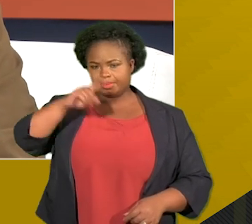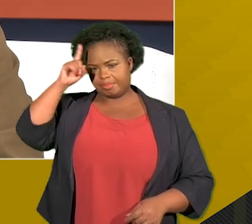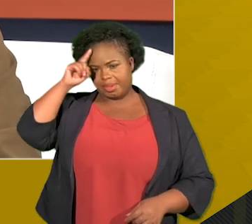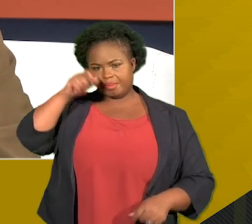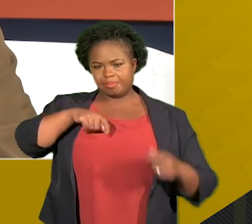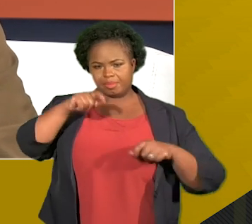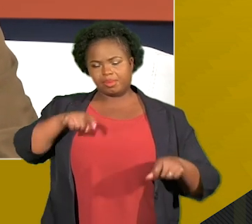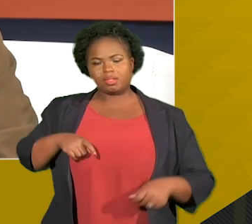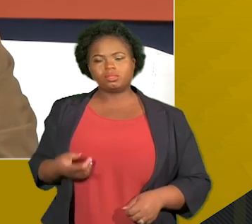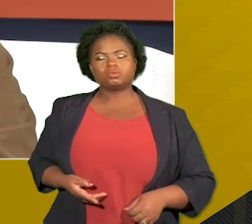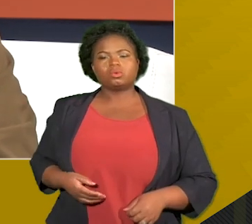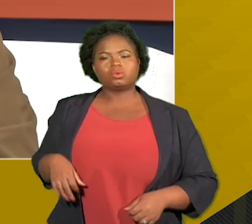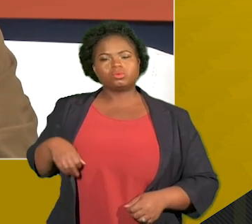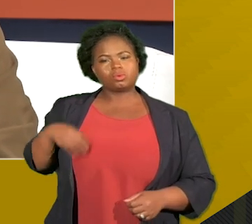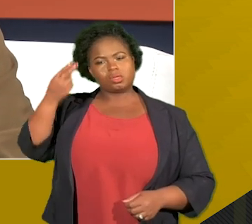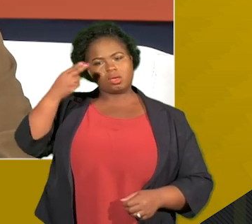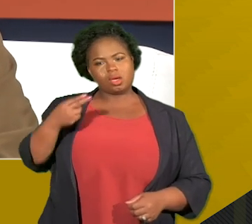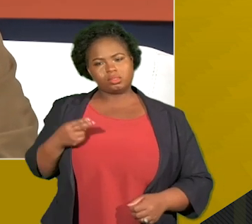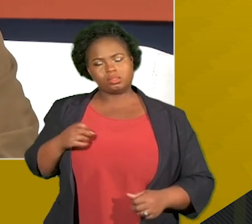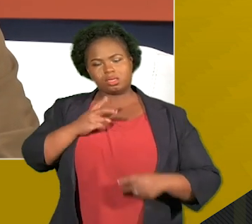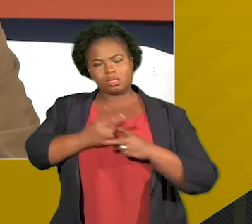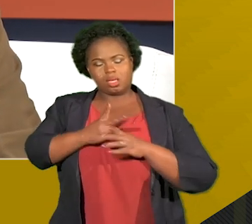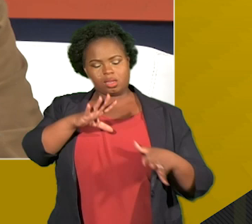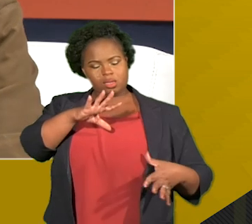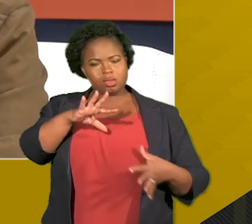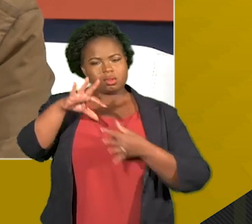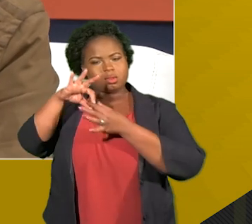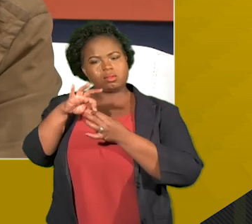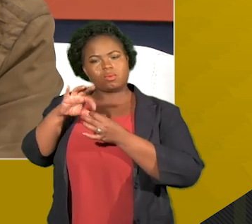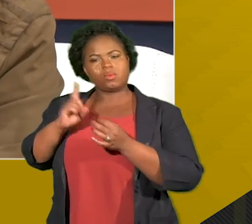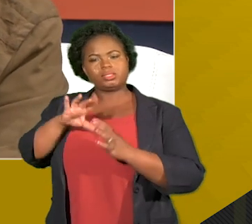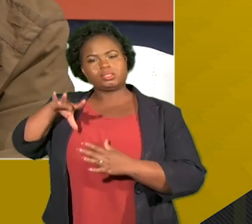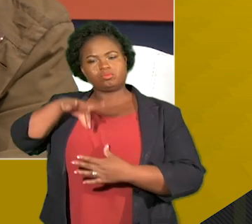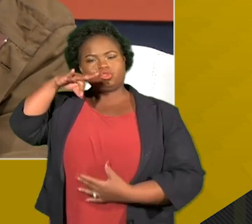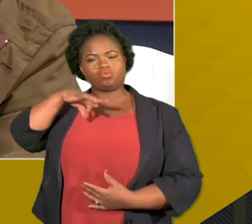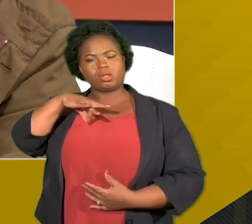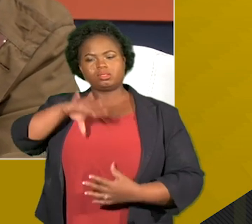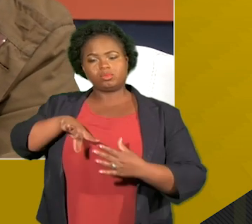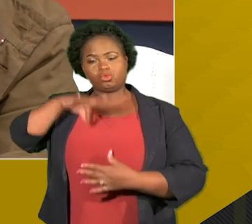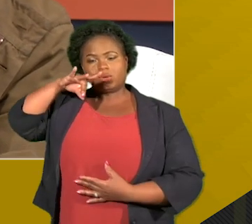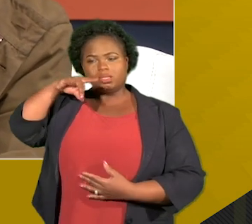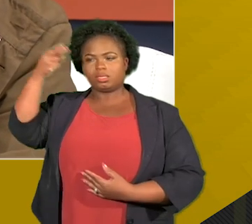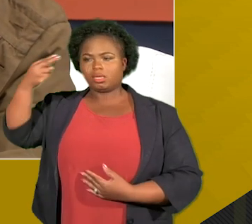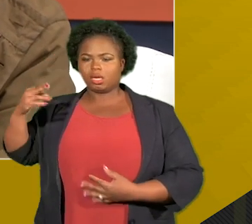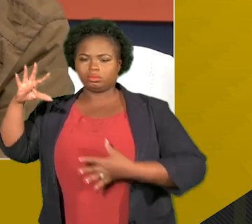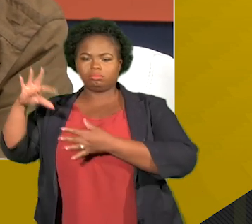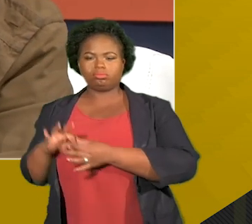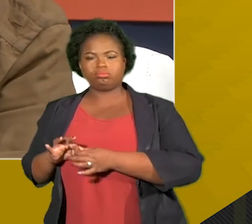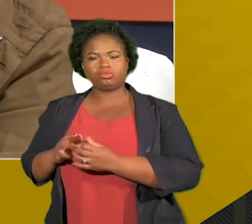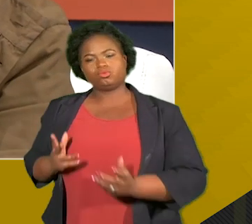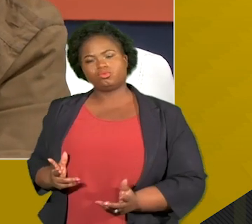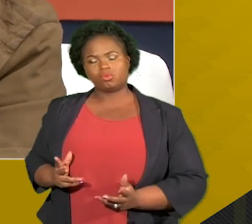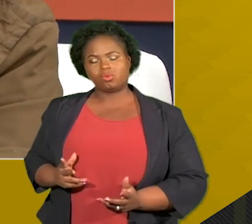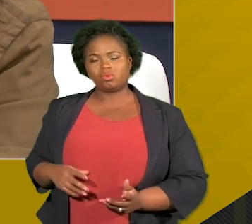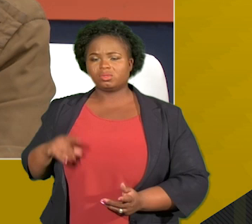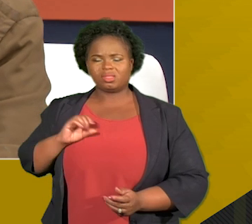art goes along with spirituality, and it carries it. And at some point, when it carries spirituality, sometimes it's not up